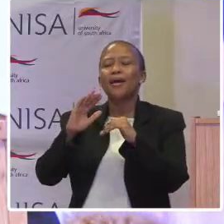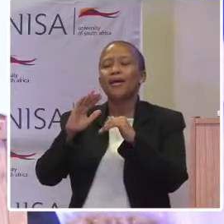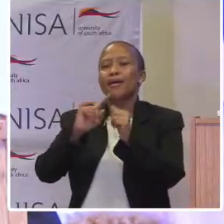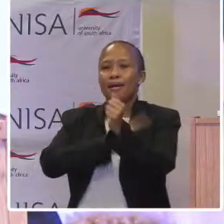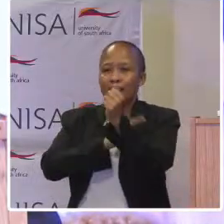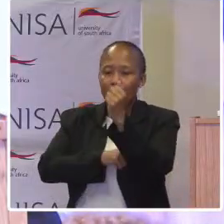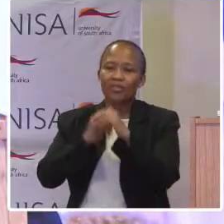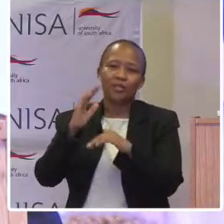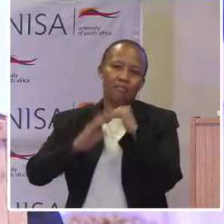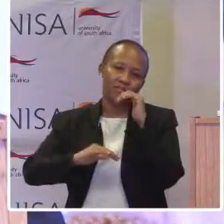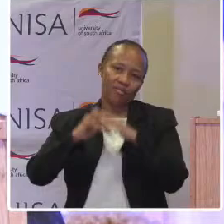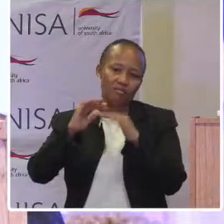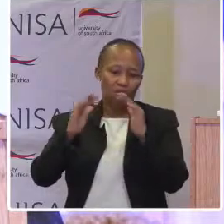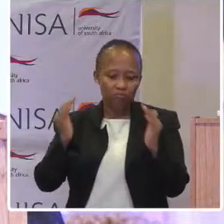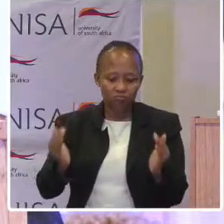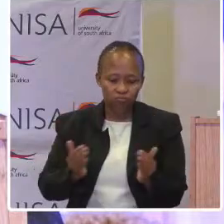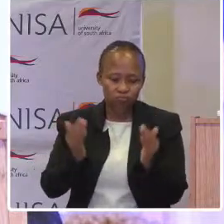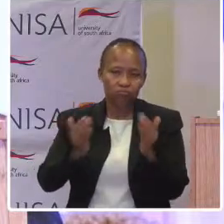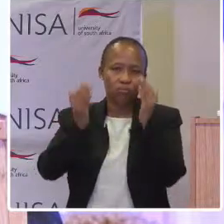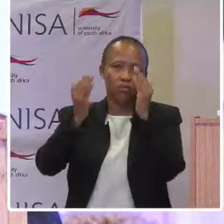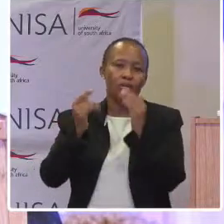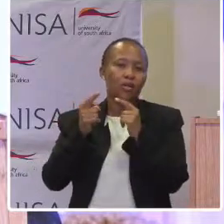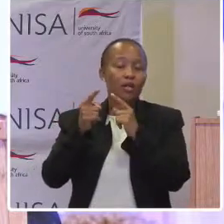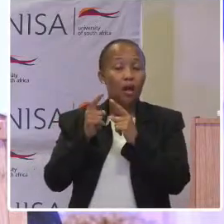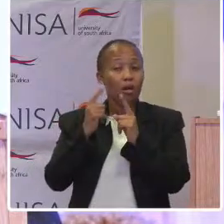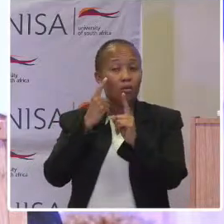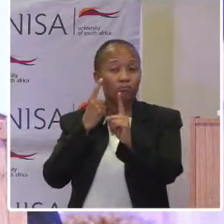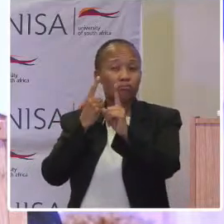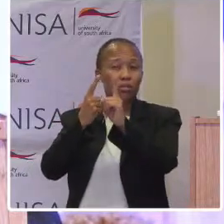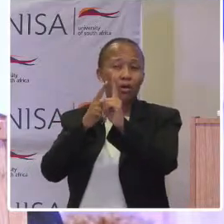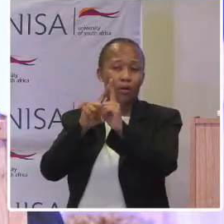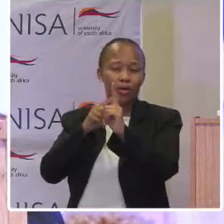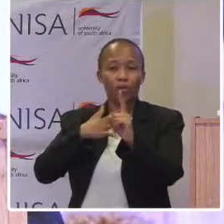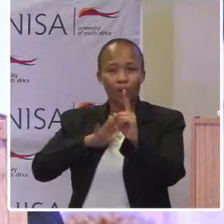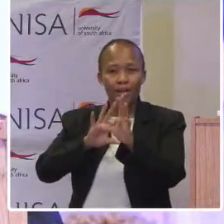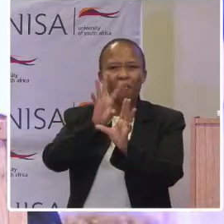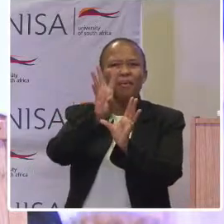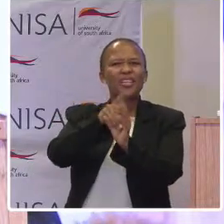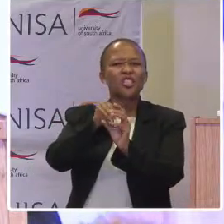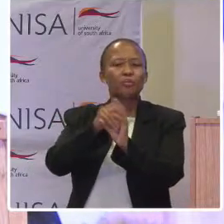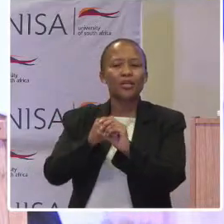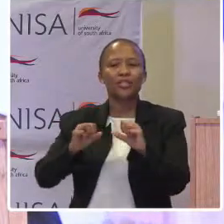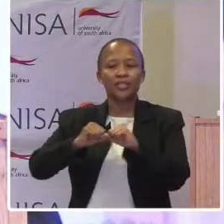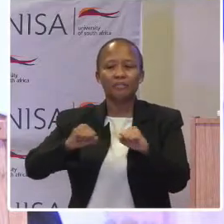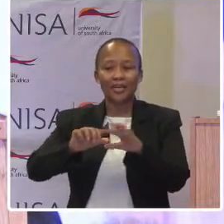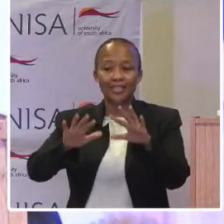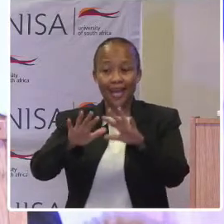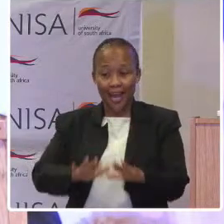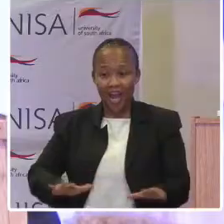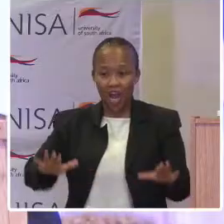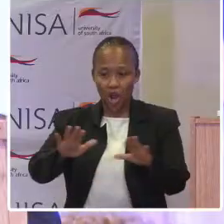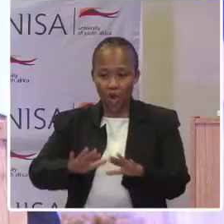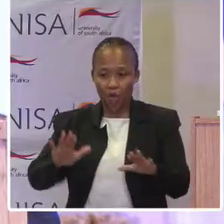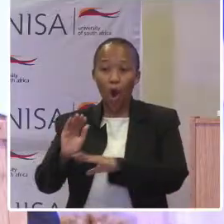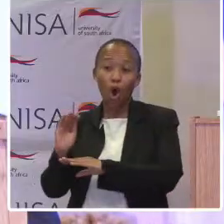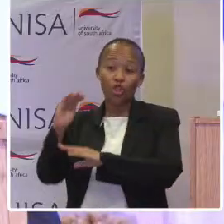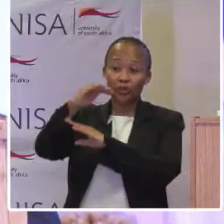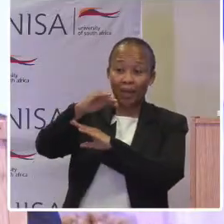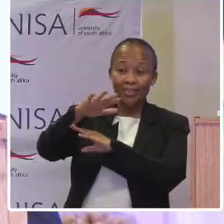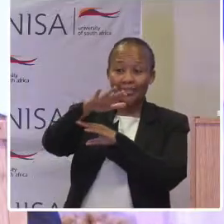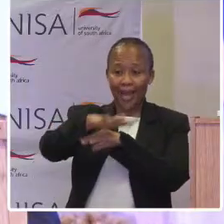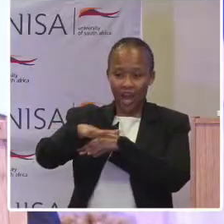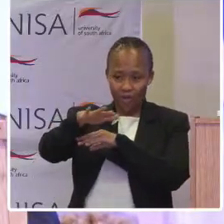initiatives, both as a means towards effective participation in the space area, as well as to develop capacity in science